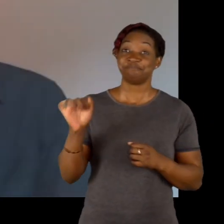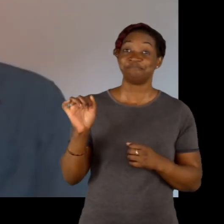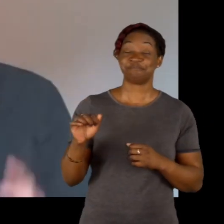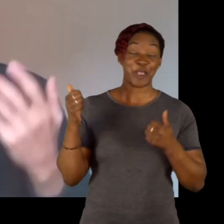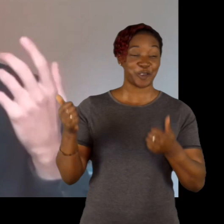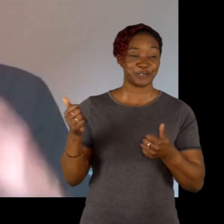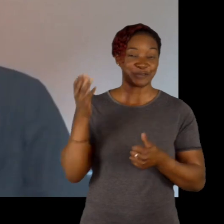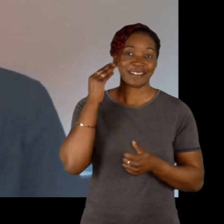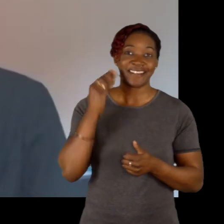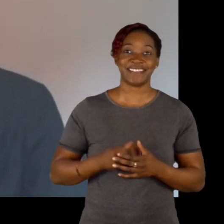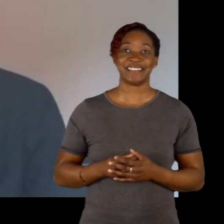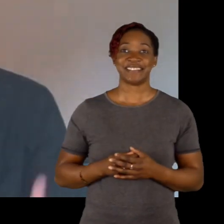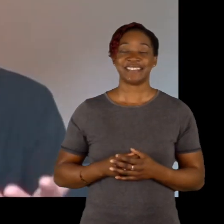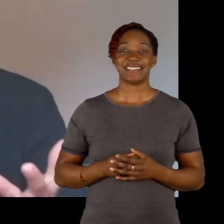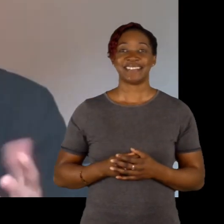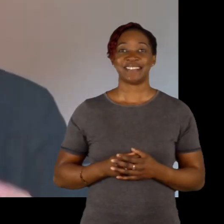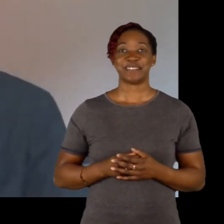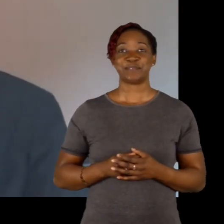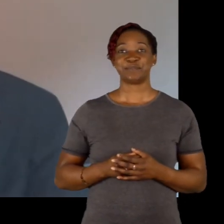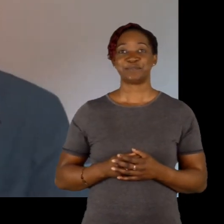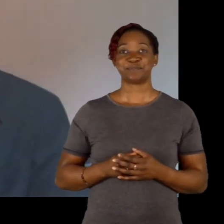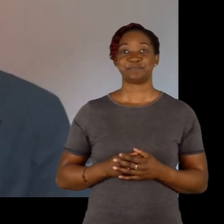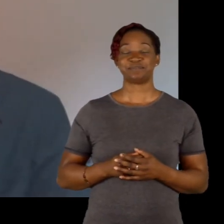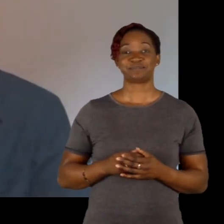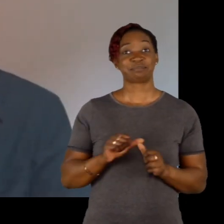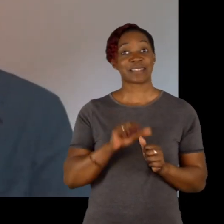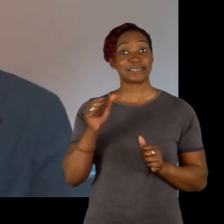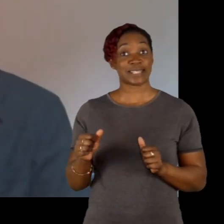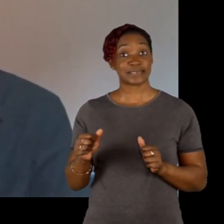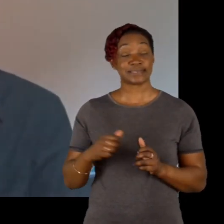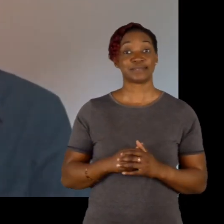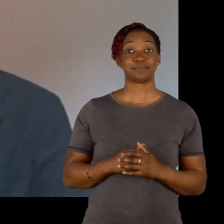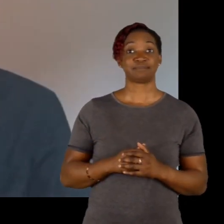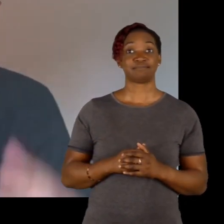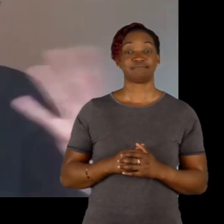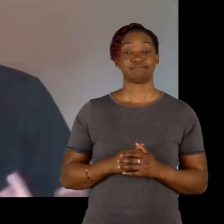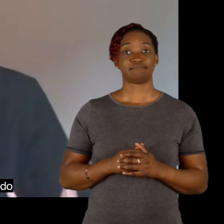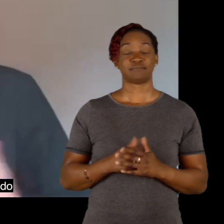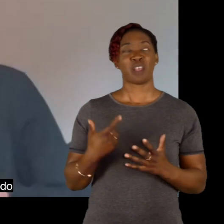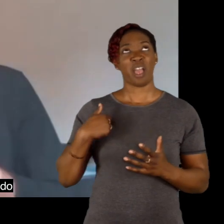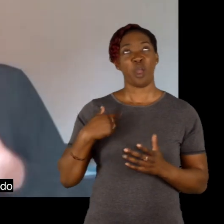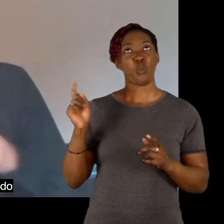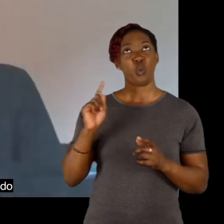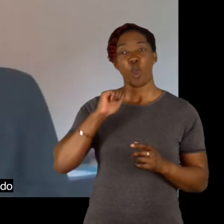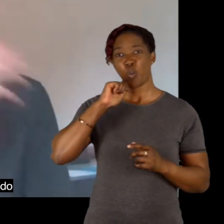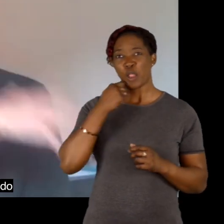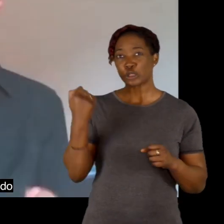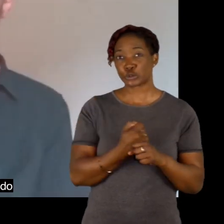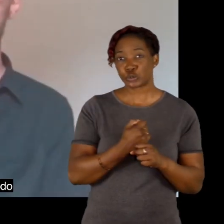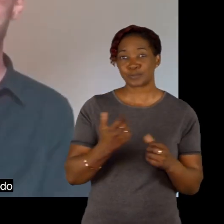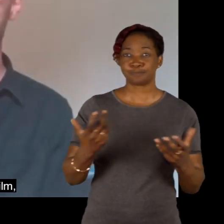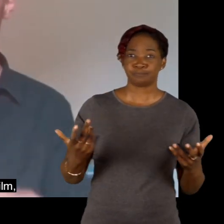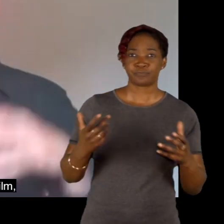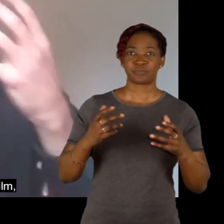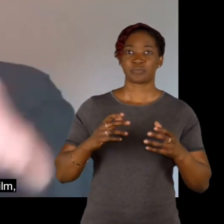go. So yeah, nice one. Good to hear that. So yeah, next up, and returning to what